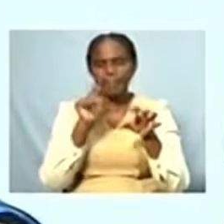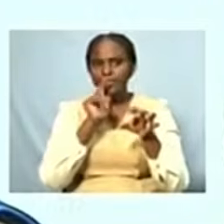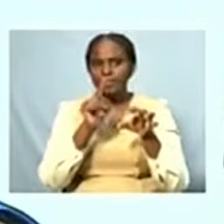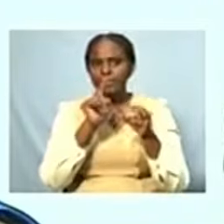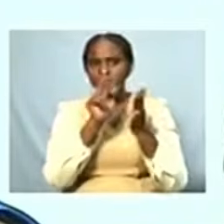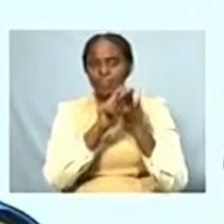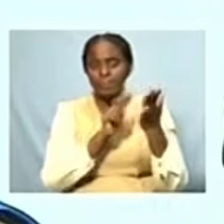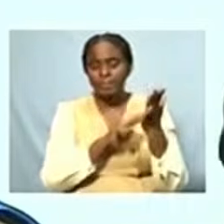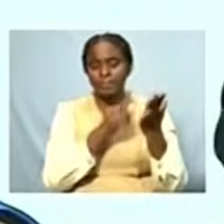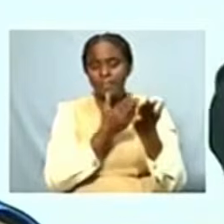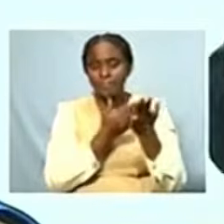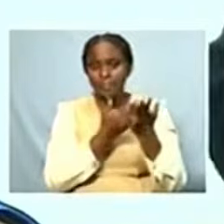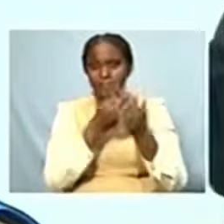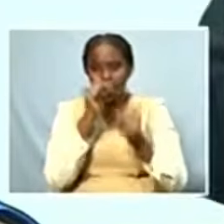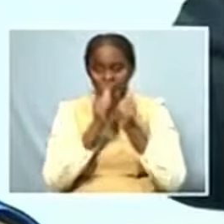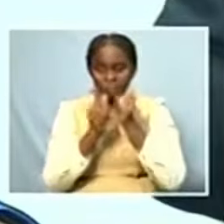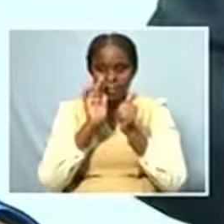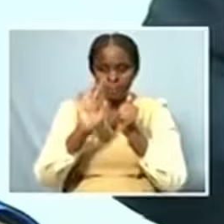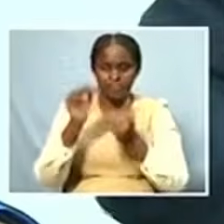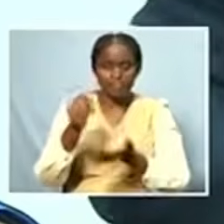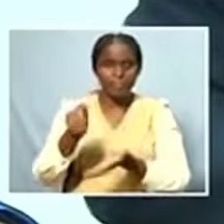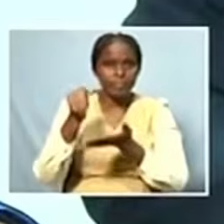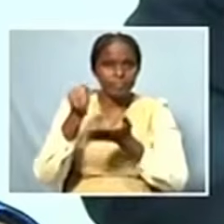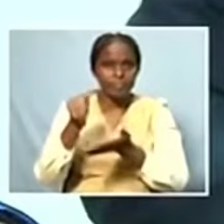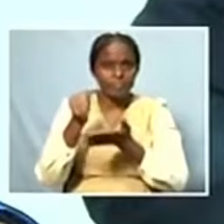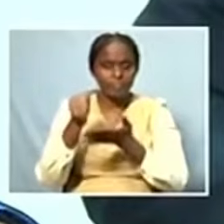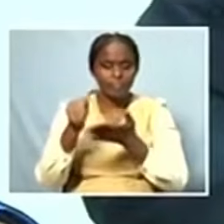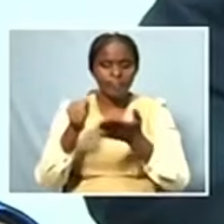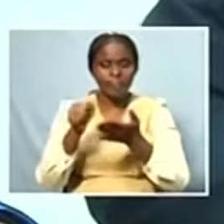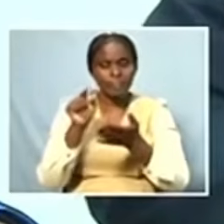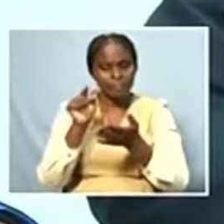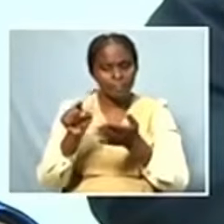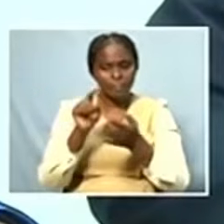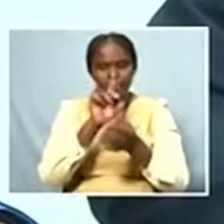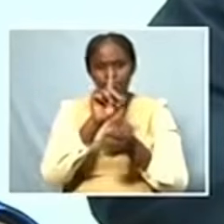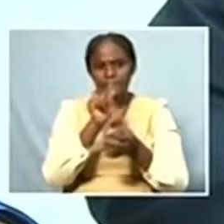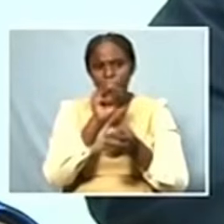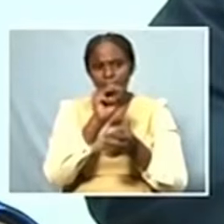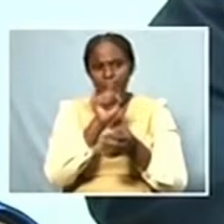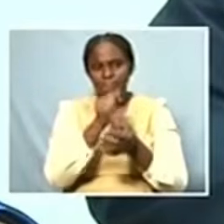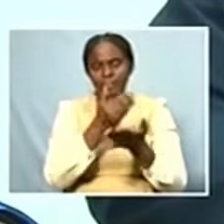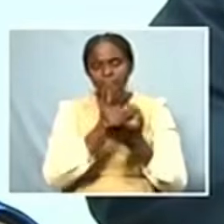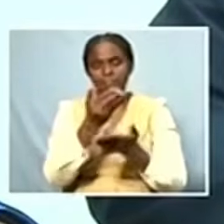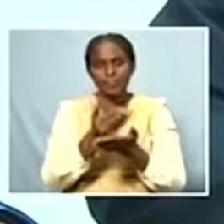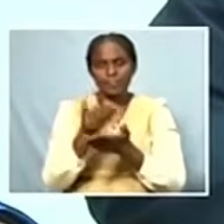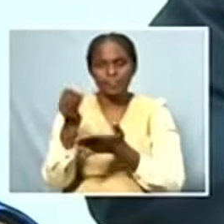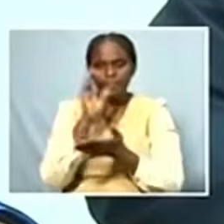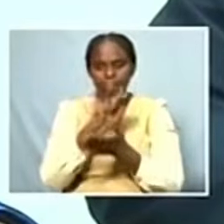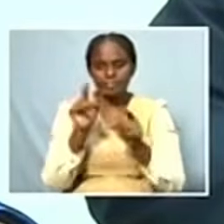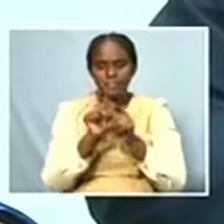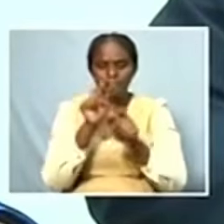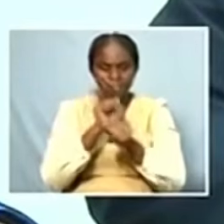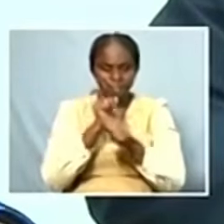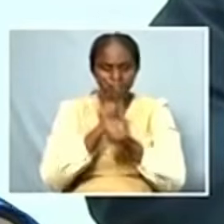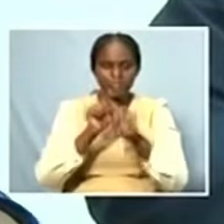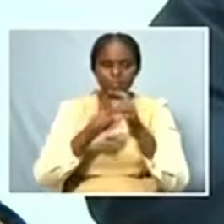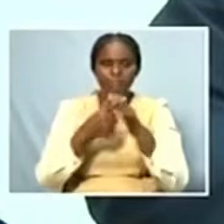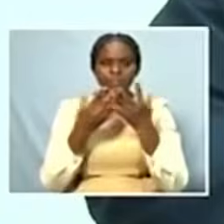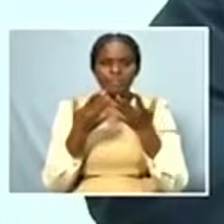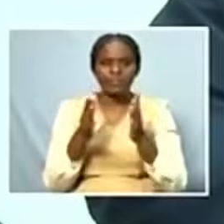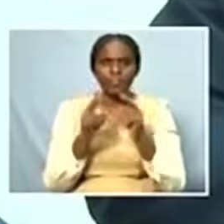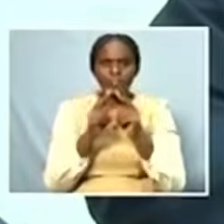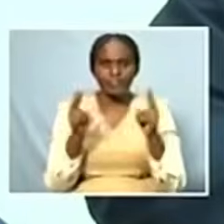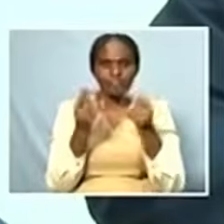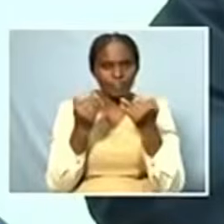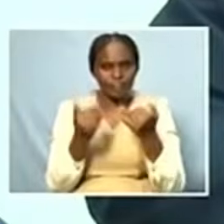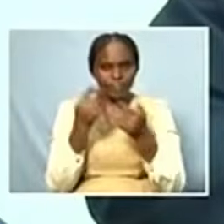status. Due to budget constraints, 9 dams have been procured and the works have since commenced.